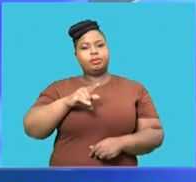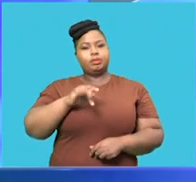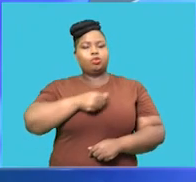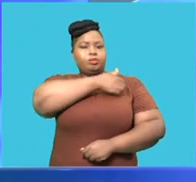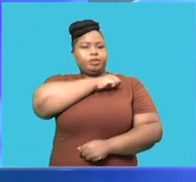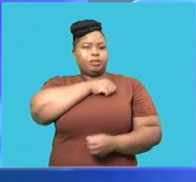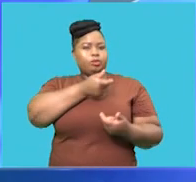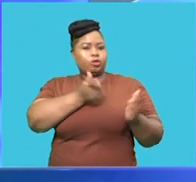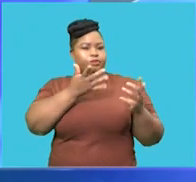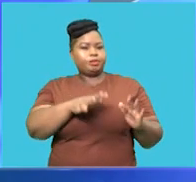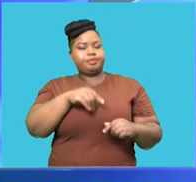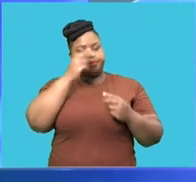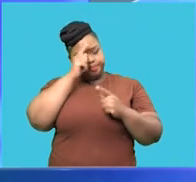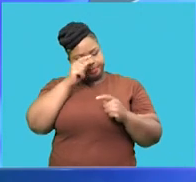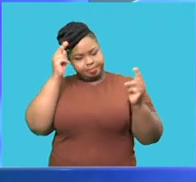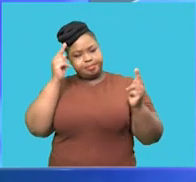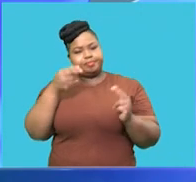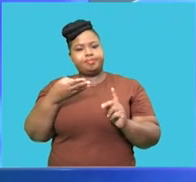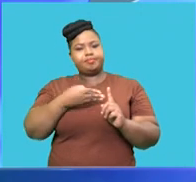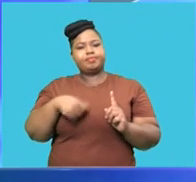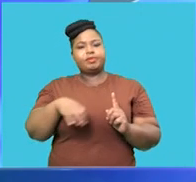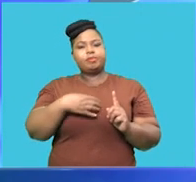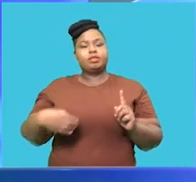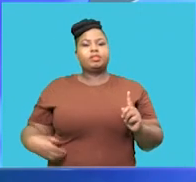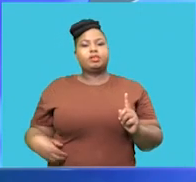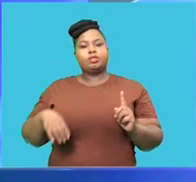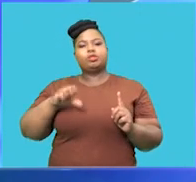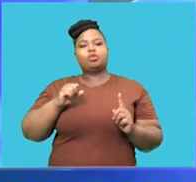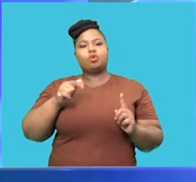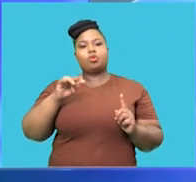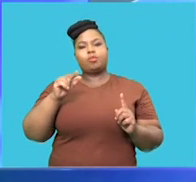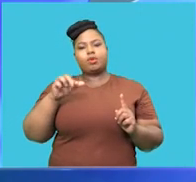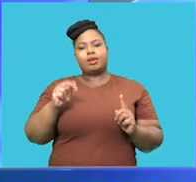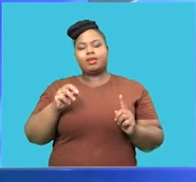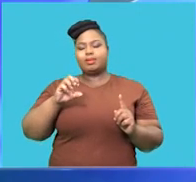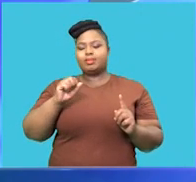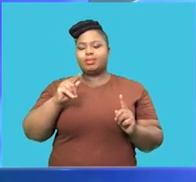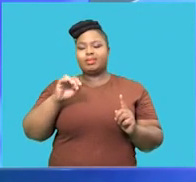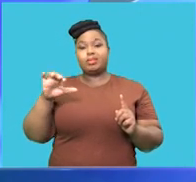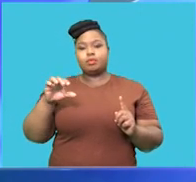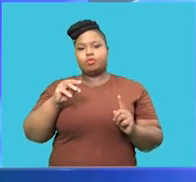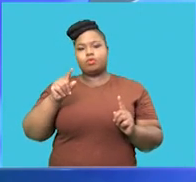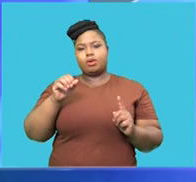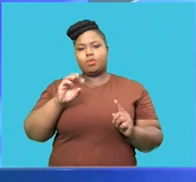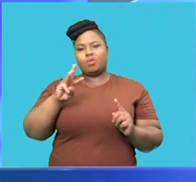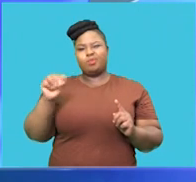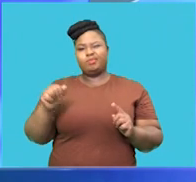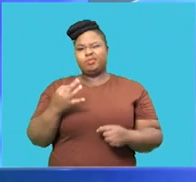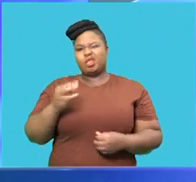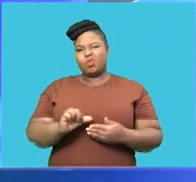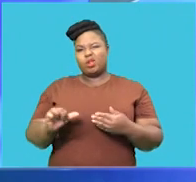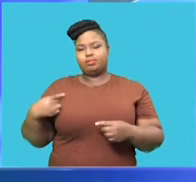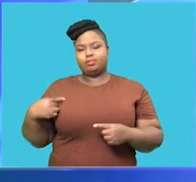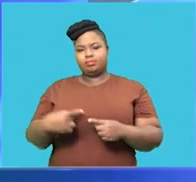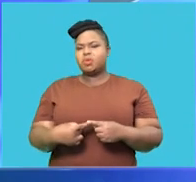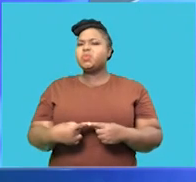Hospital. Named in honor of the late president of SAFA, Solomon Stix Morewa, the 3-week-long competition is well known for